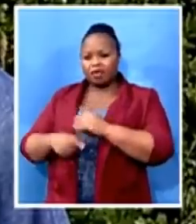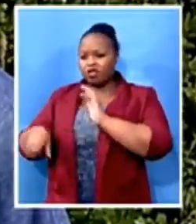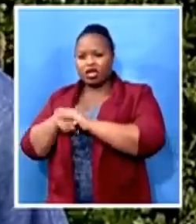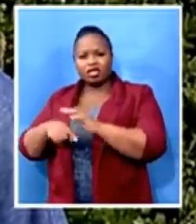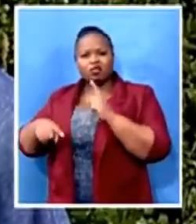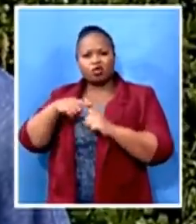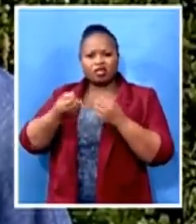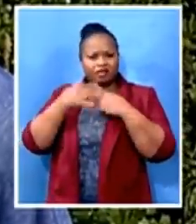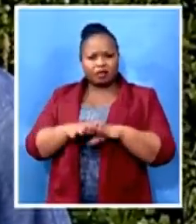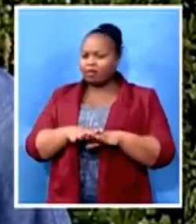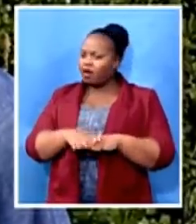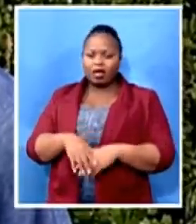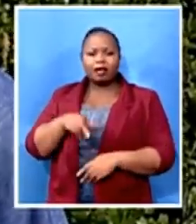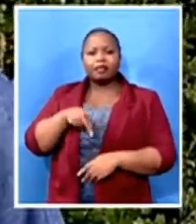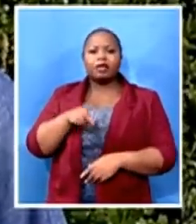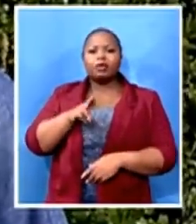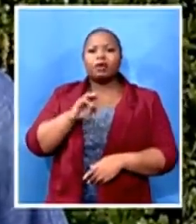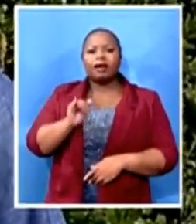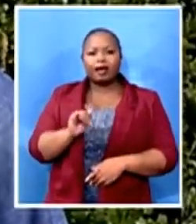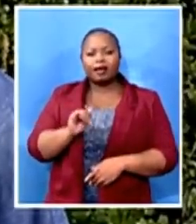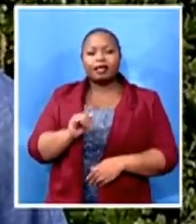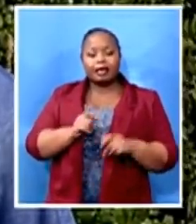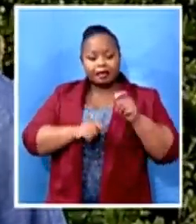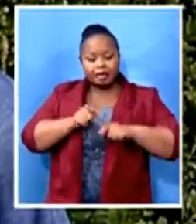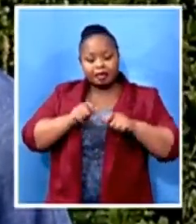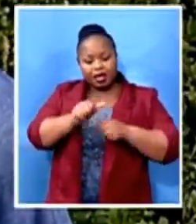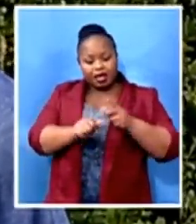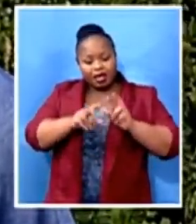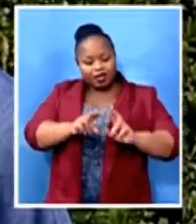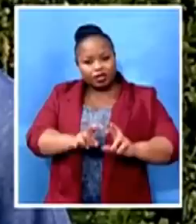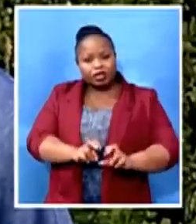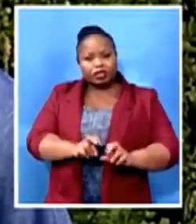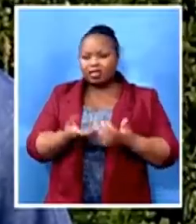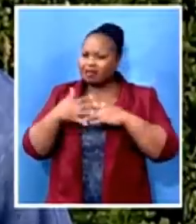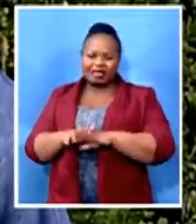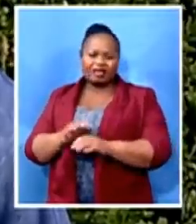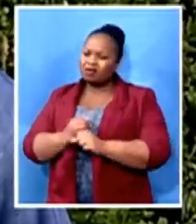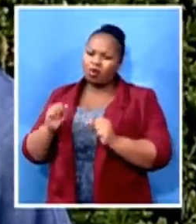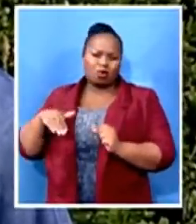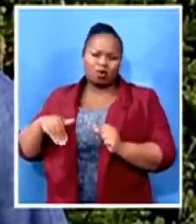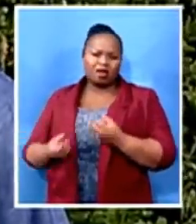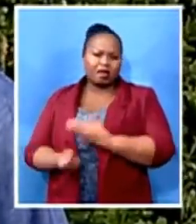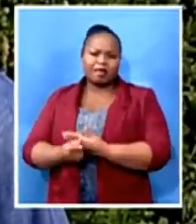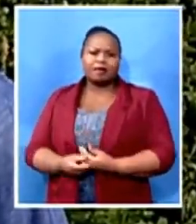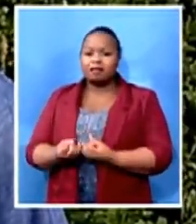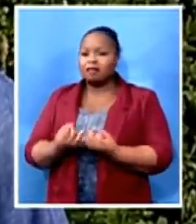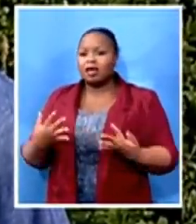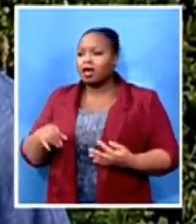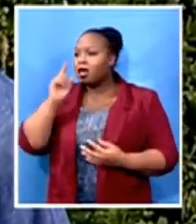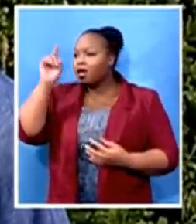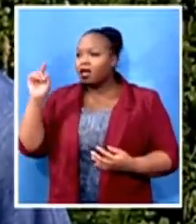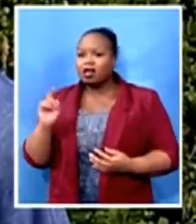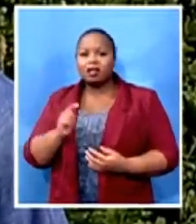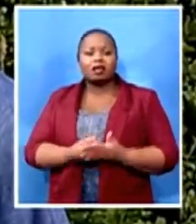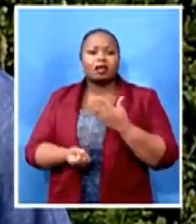under investigations, will actually be mixed. It hasn't happened in a number of hospitals. As that triaging center that is there in the